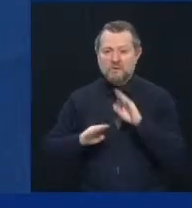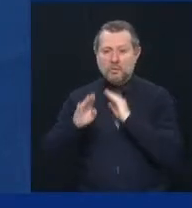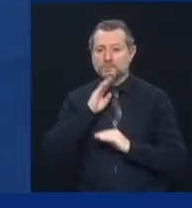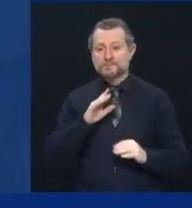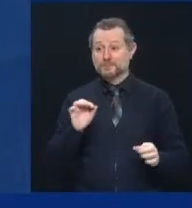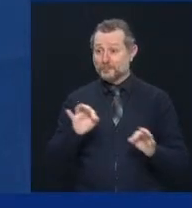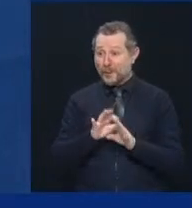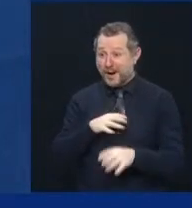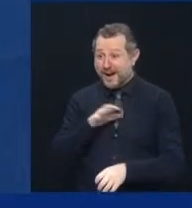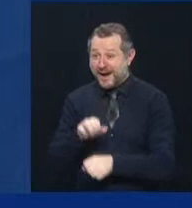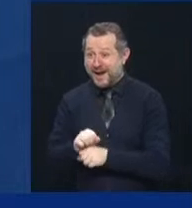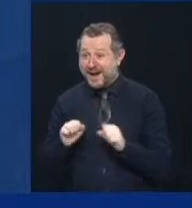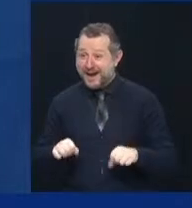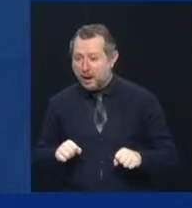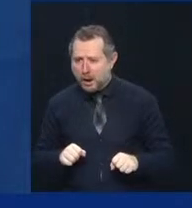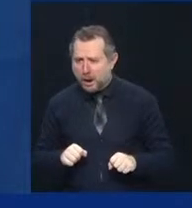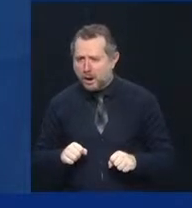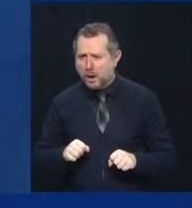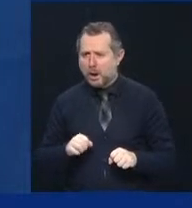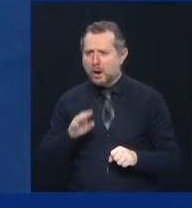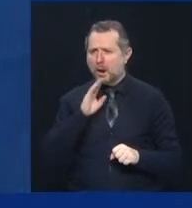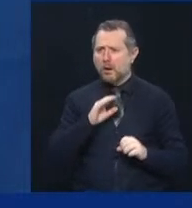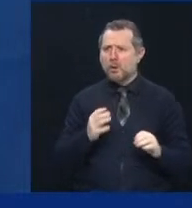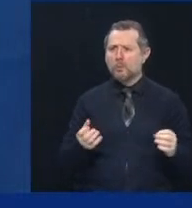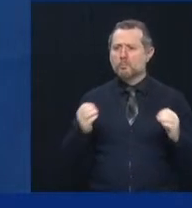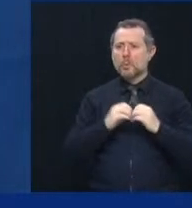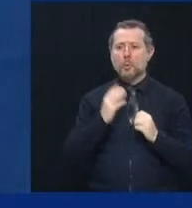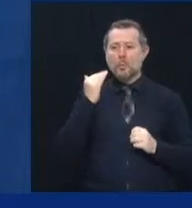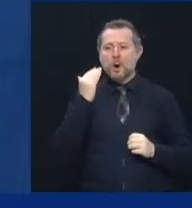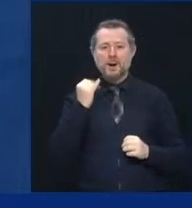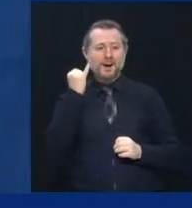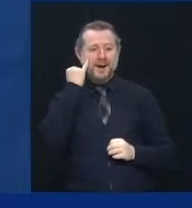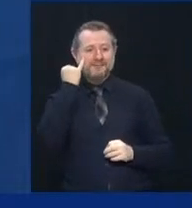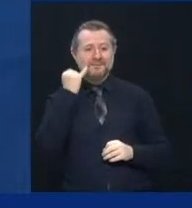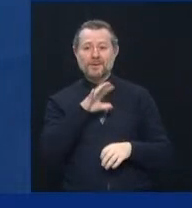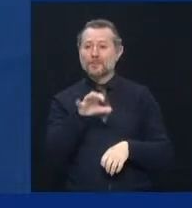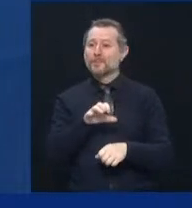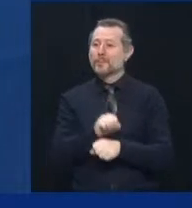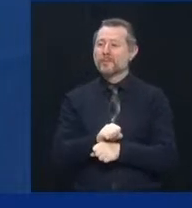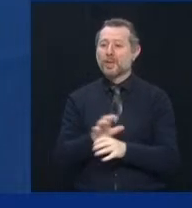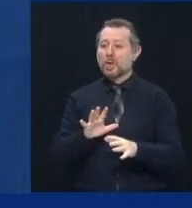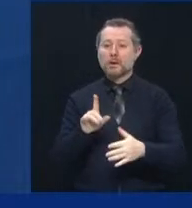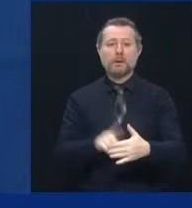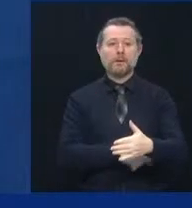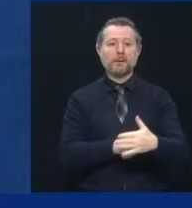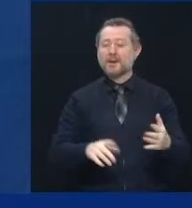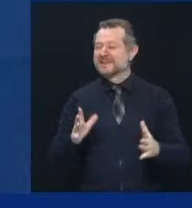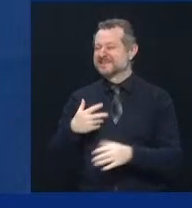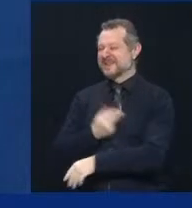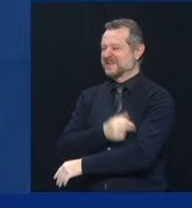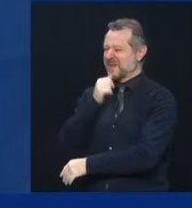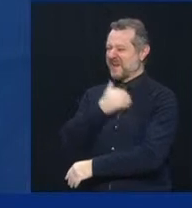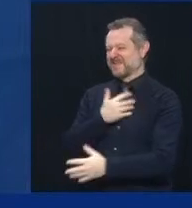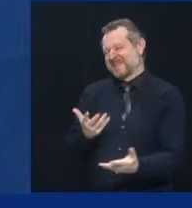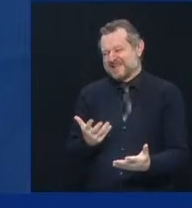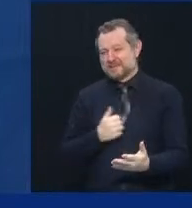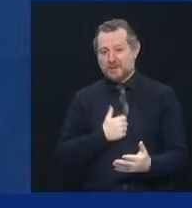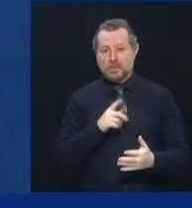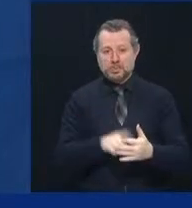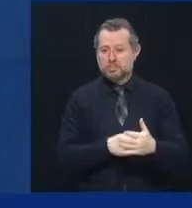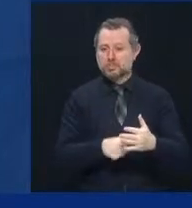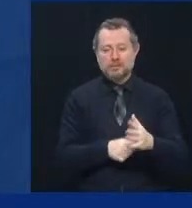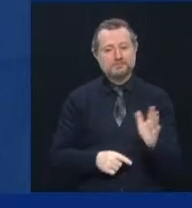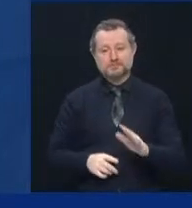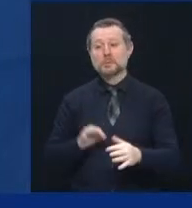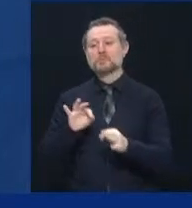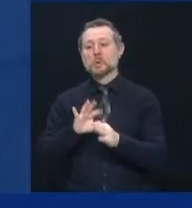people get an appointment and then you cancel the appointment. So don't schedule beyond the 16%